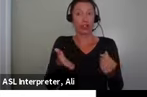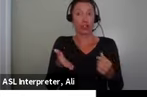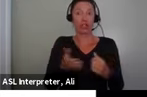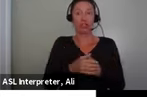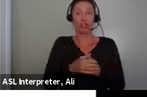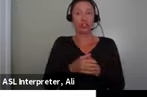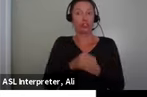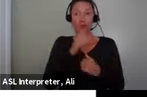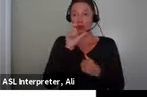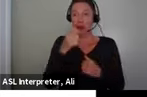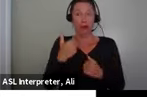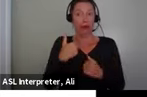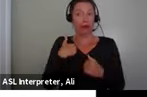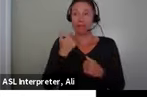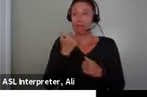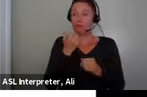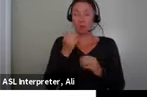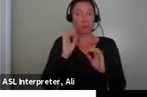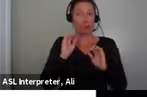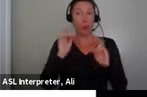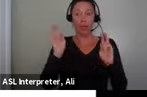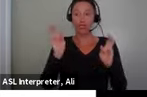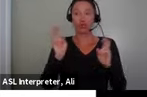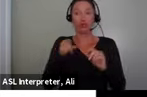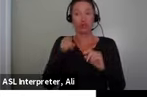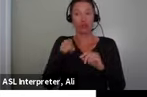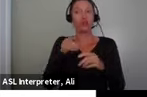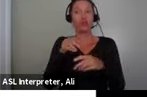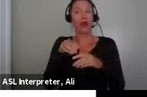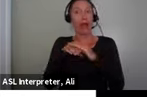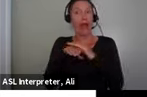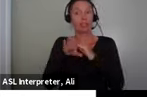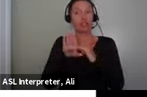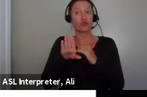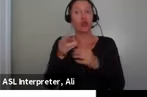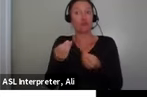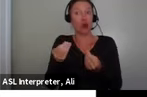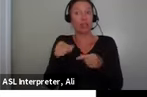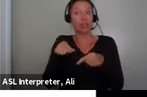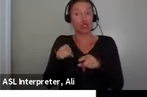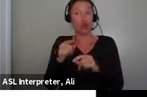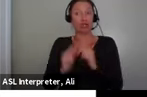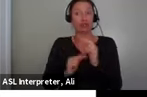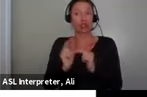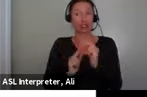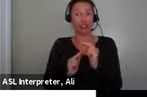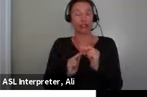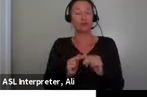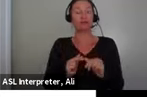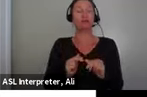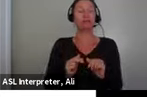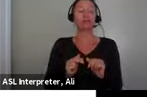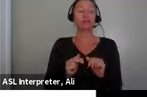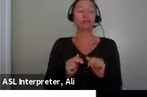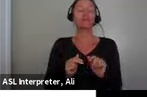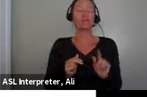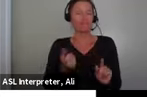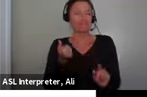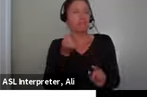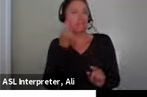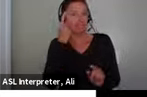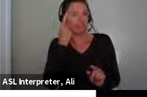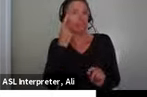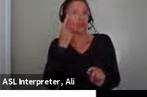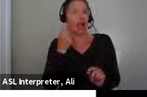any issue for you having access to your residence during construction. Okay, I understand that, but I'm also concerned about